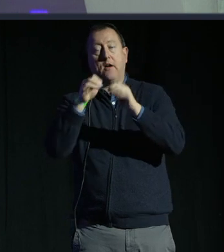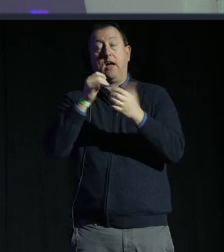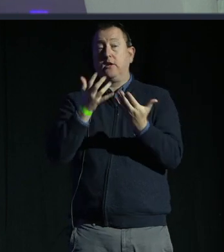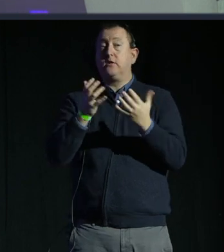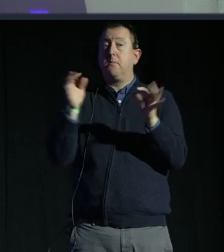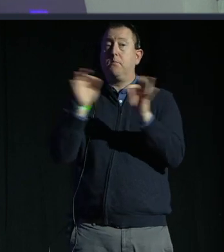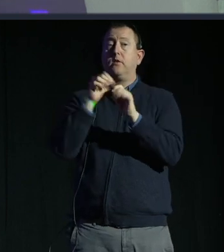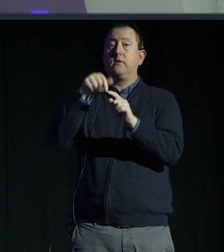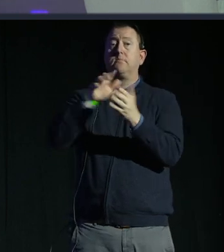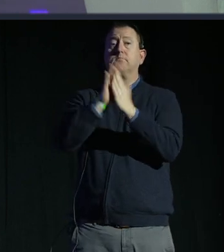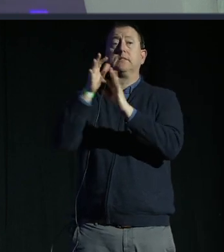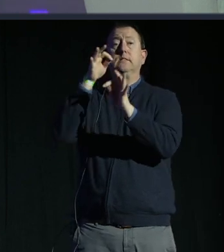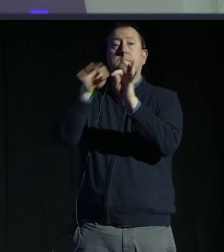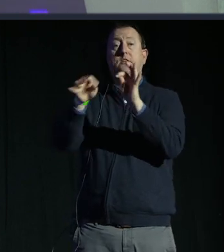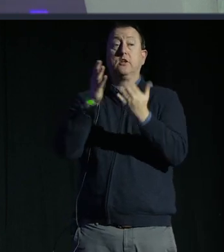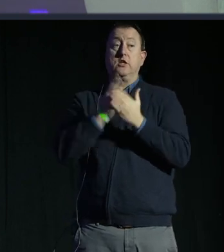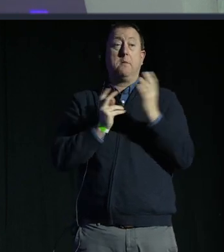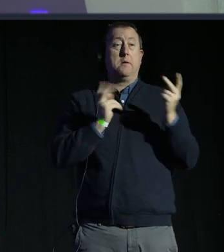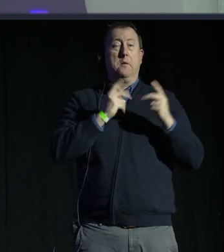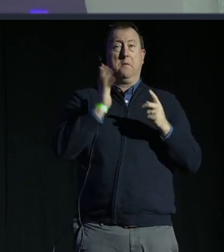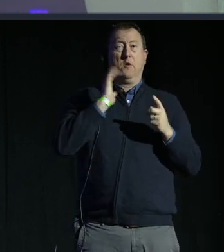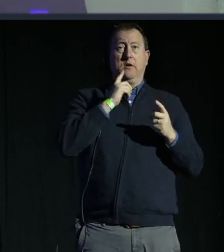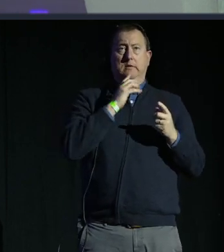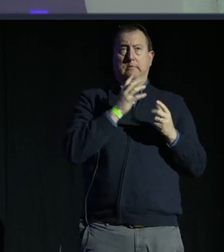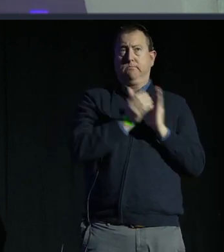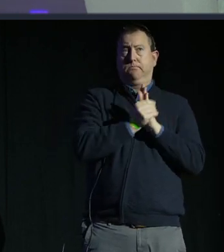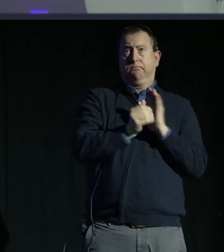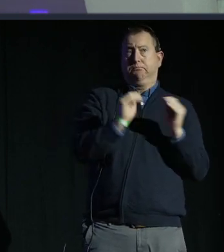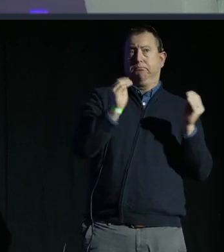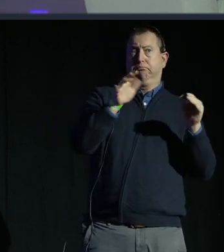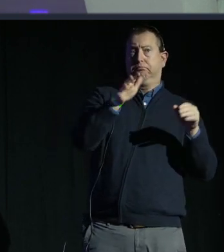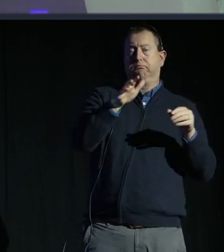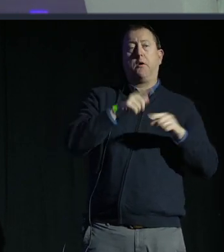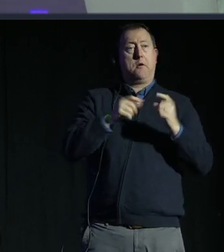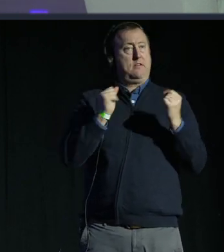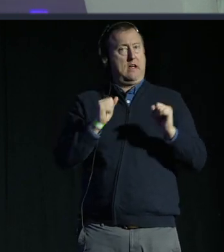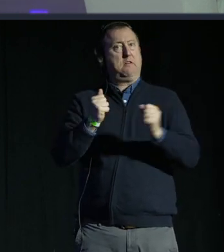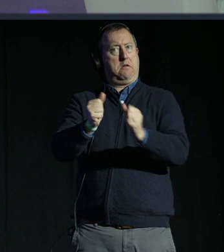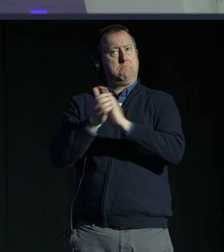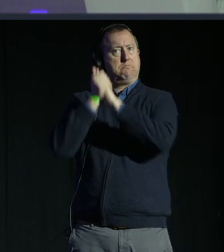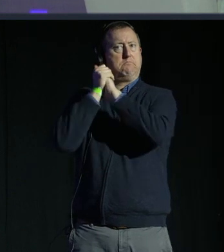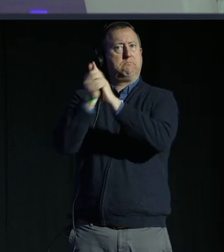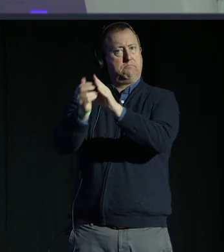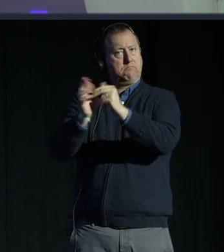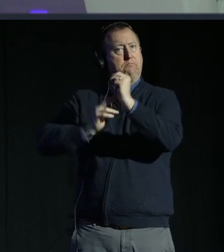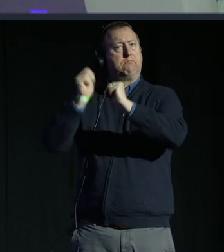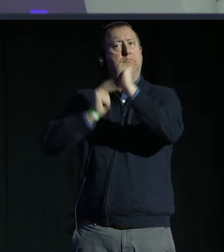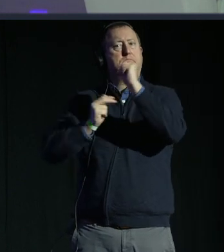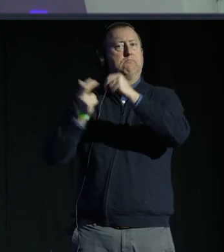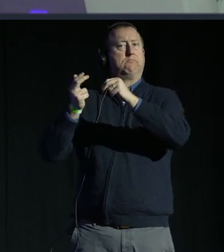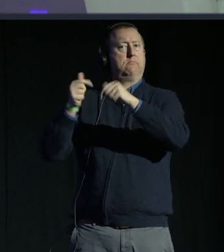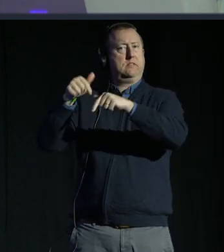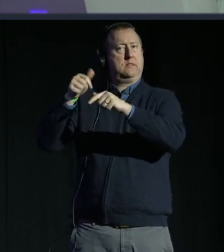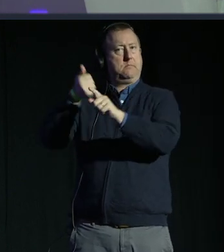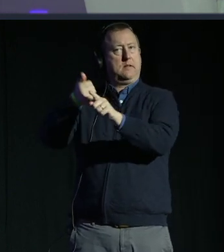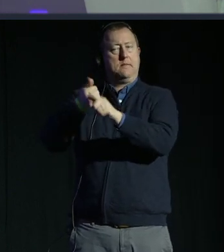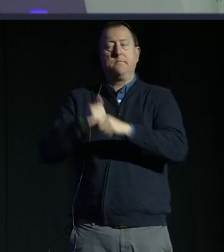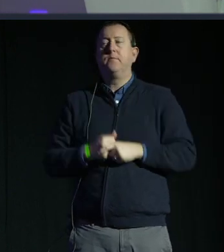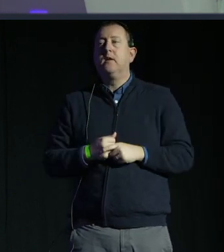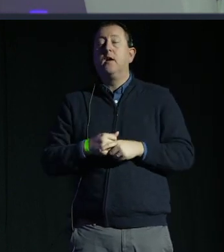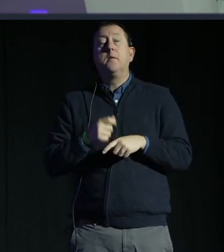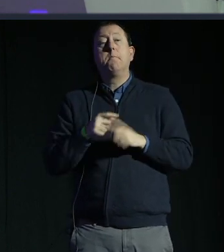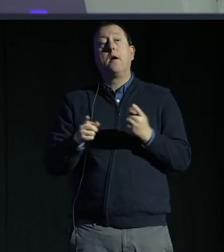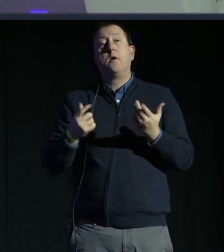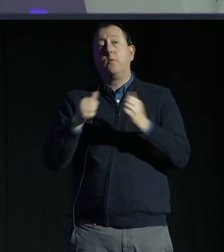that those people who don't know how to spell SQL can actually write SQL and build a data product and own a pipeline themselves. But with that,